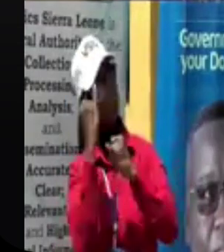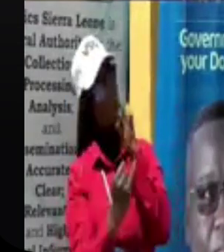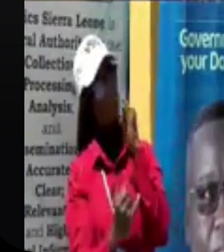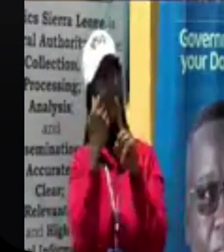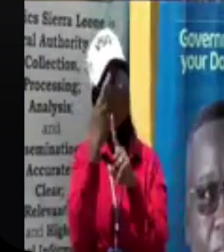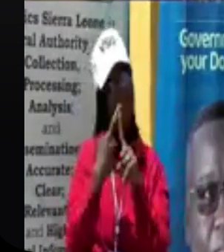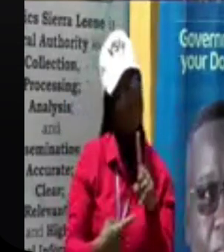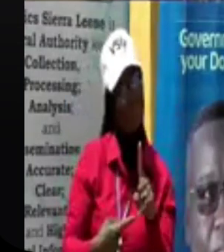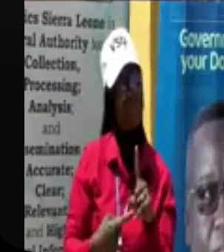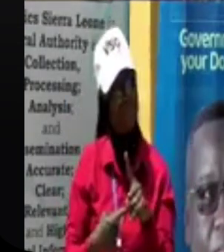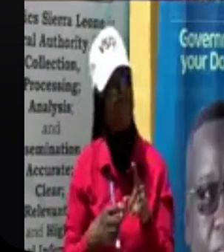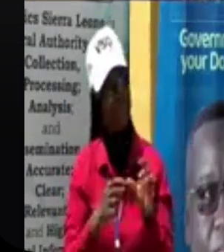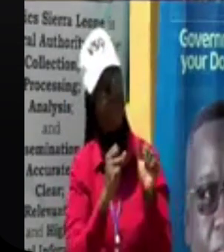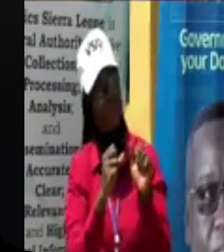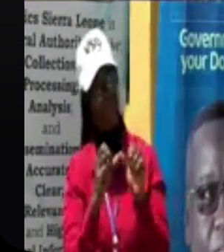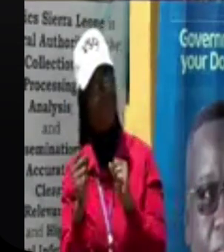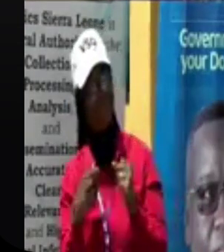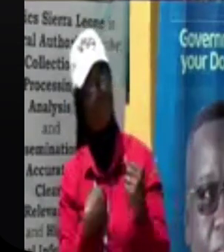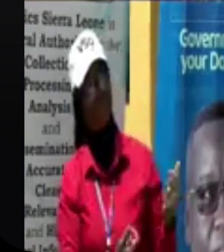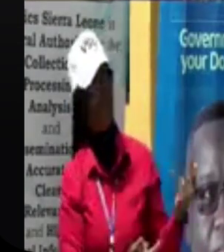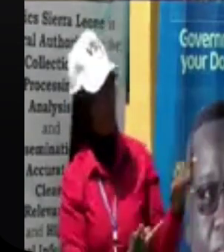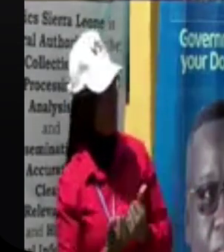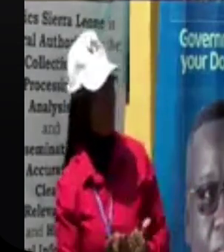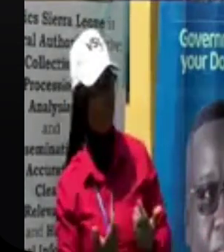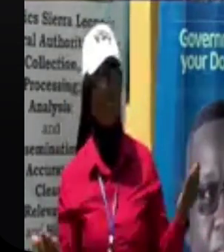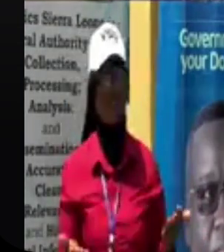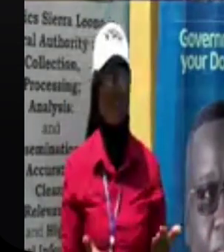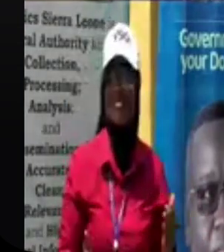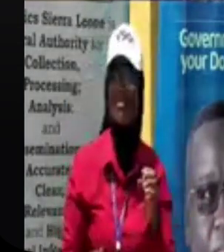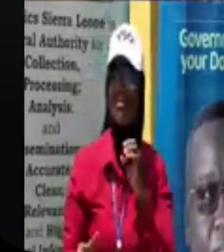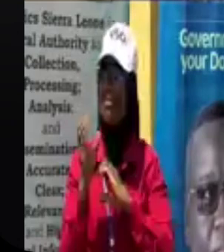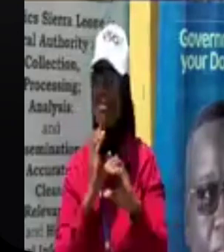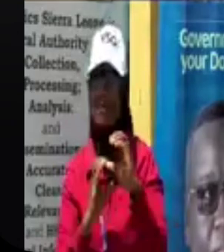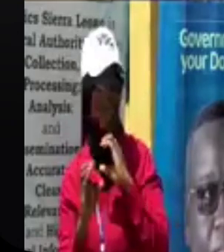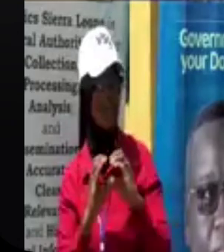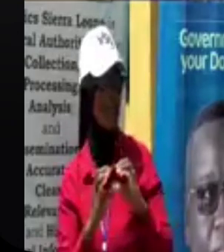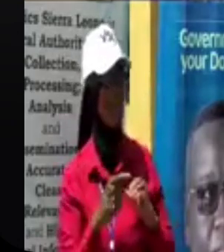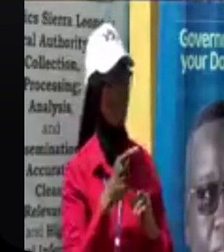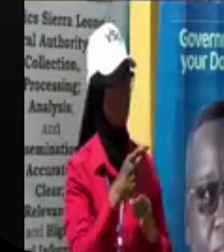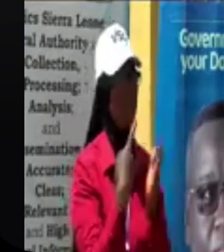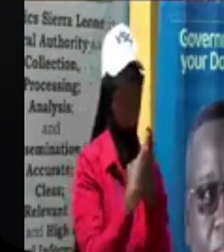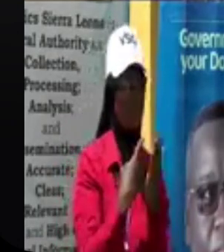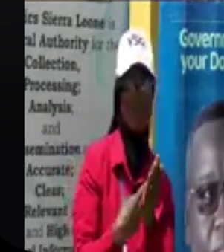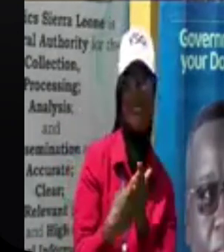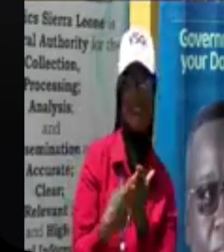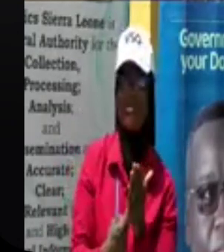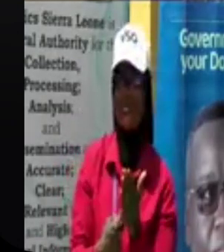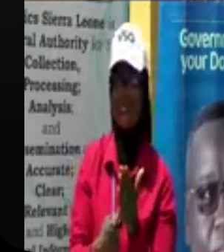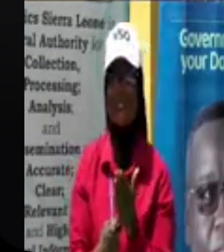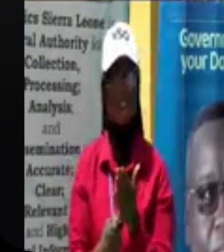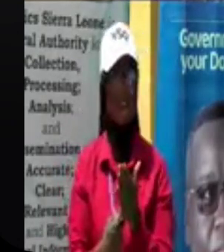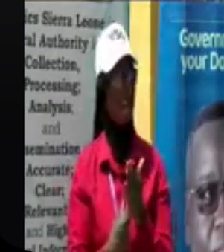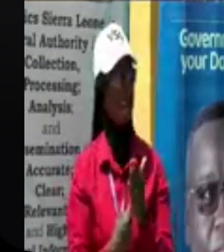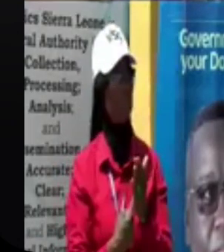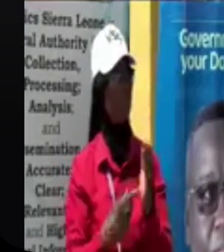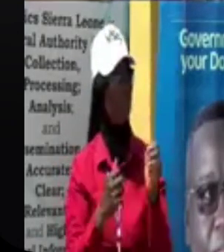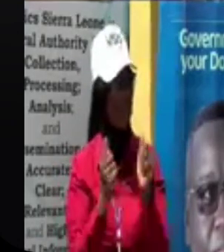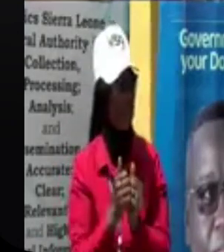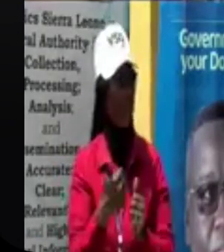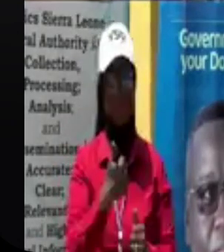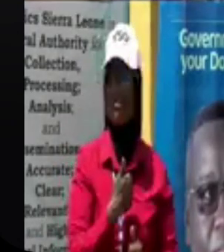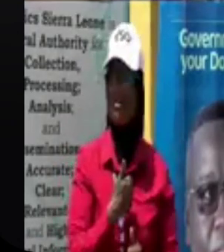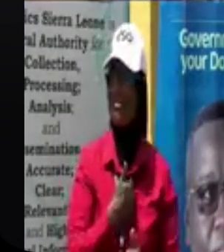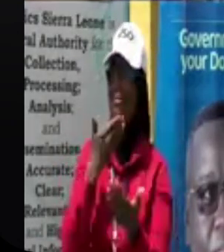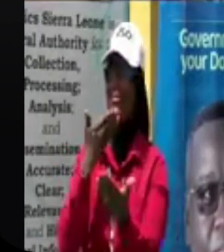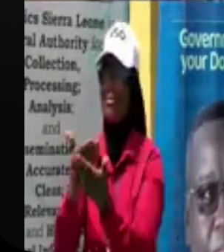or so, Akaya from the American Commission, the Minister of India on giant mill. So we said we got the bag